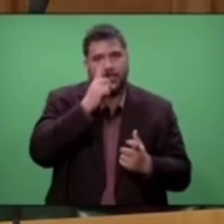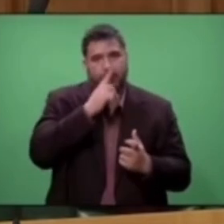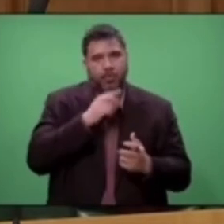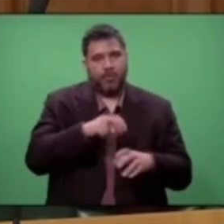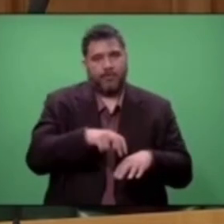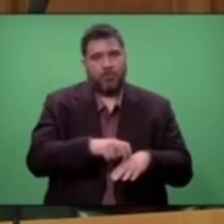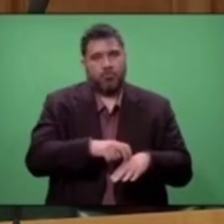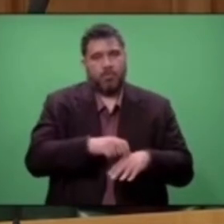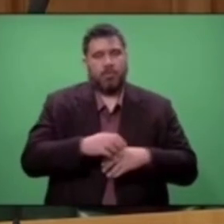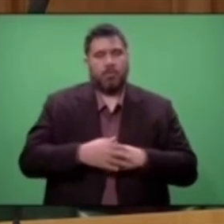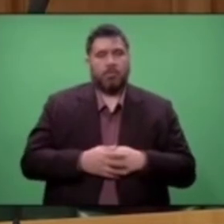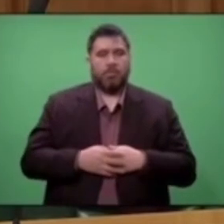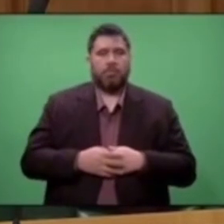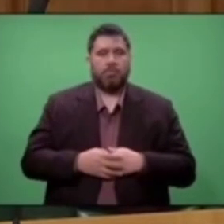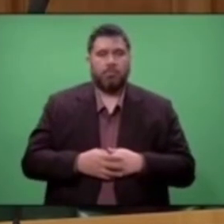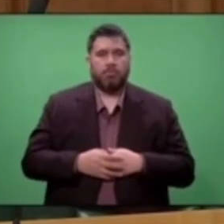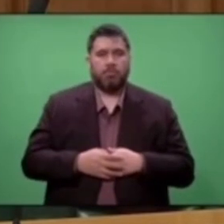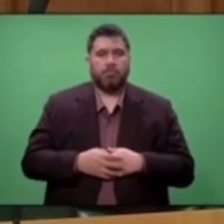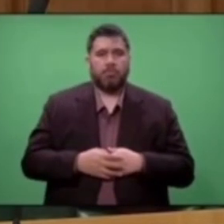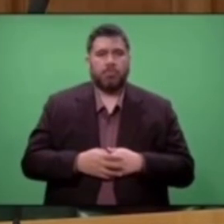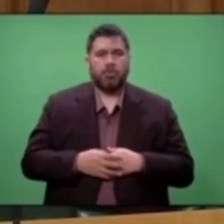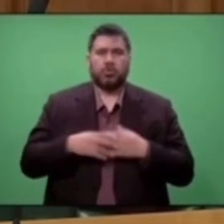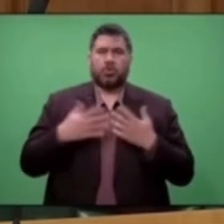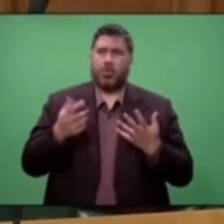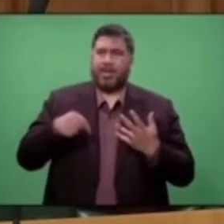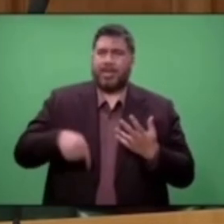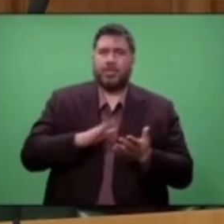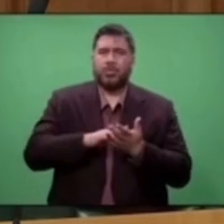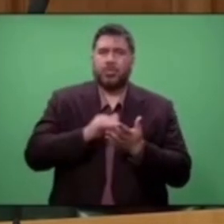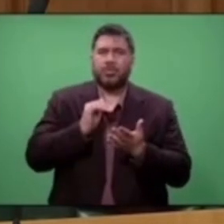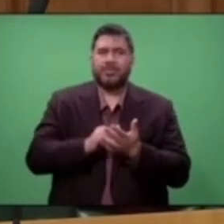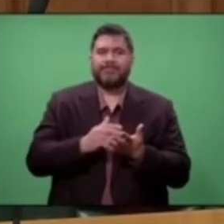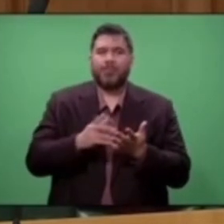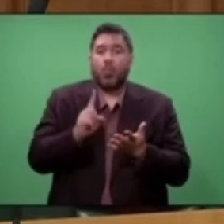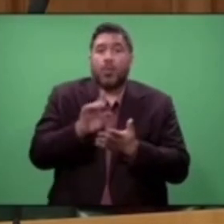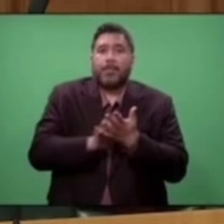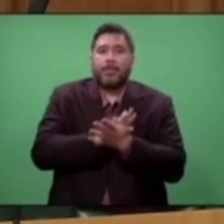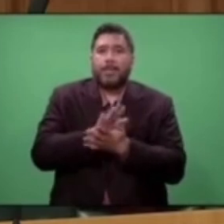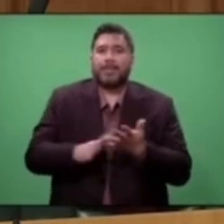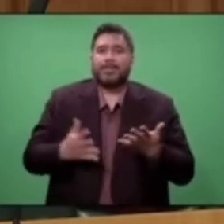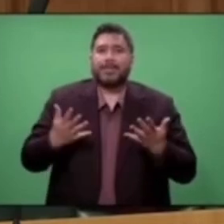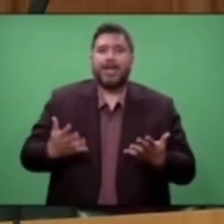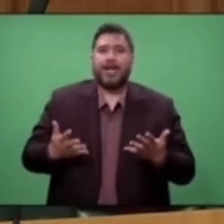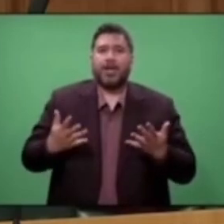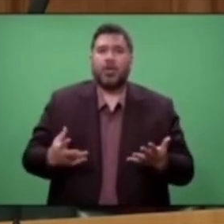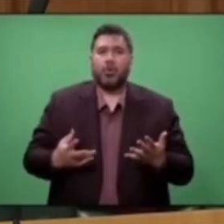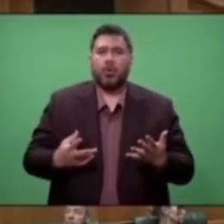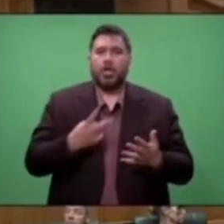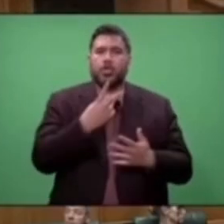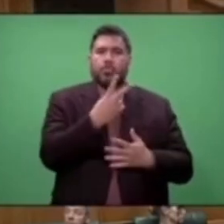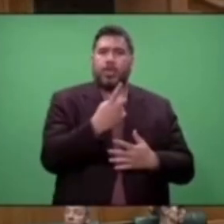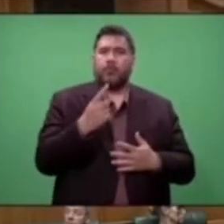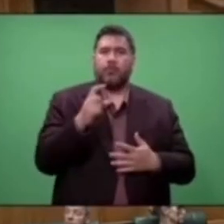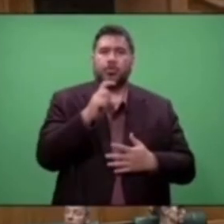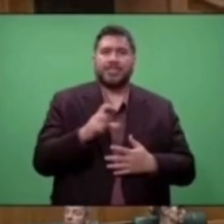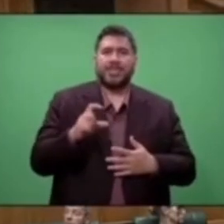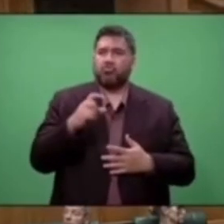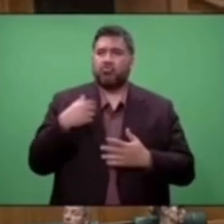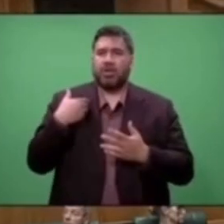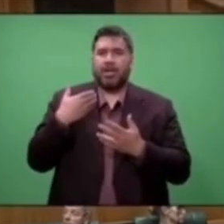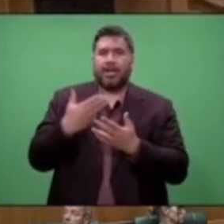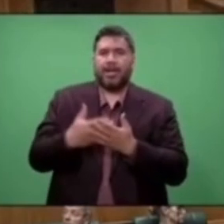rethink what it means to provide care to people in New Zealand in the third decade of the 21st century.